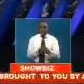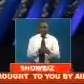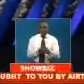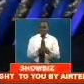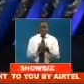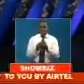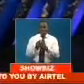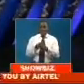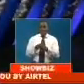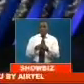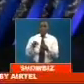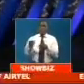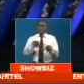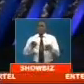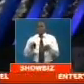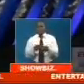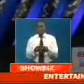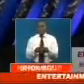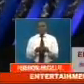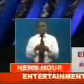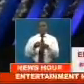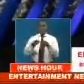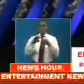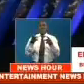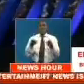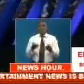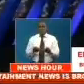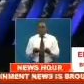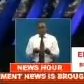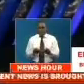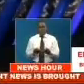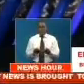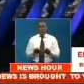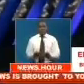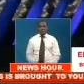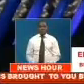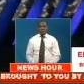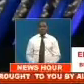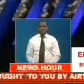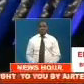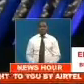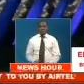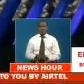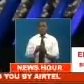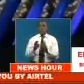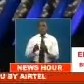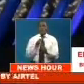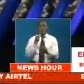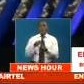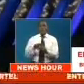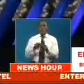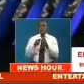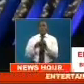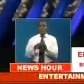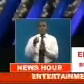there was a time I performed on Memphis Bling. Okay. The time he came to Ghana, okay. Yeah. That was my first platform, and